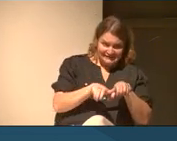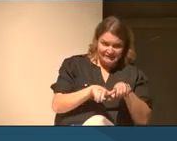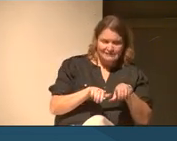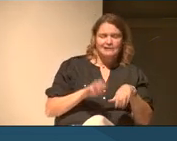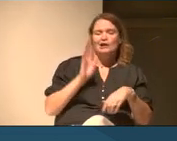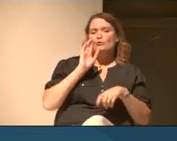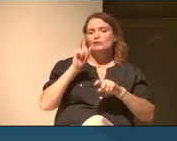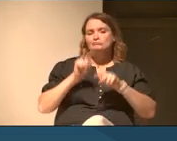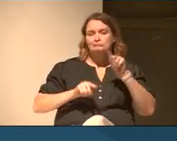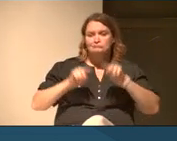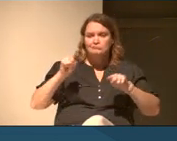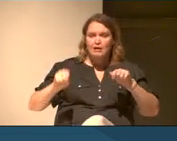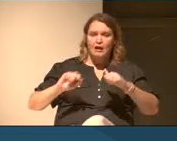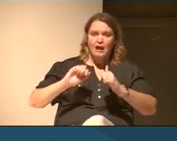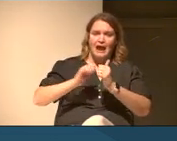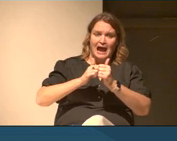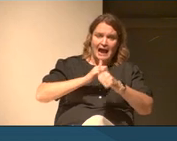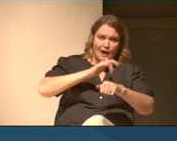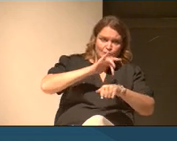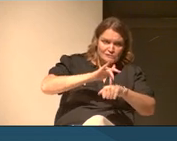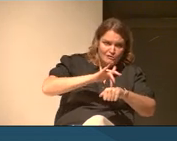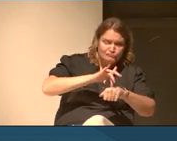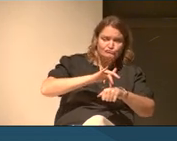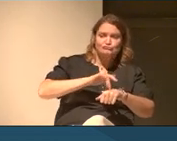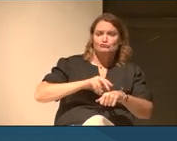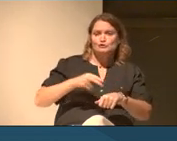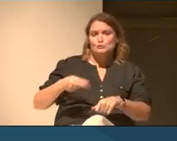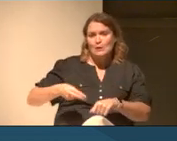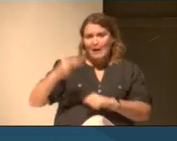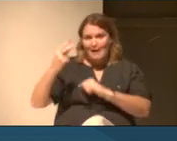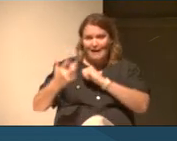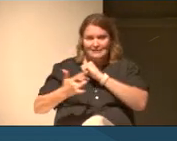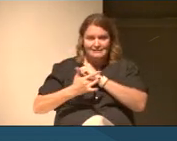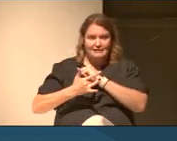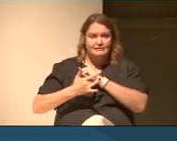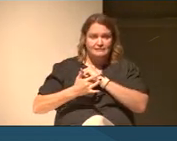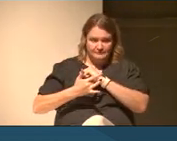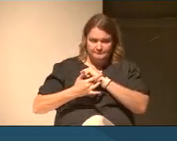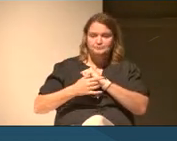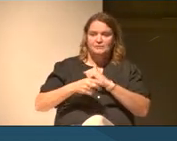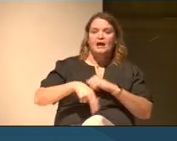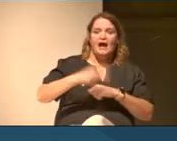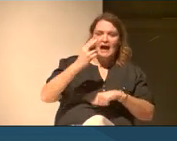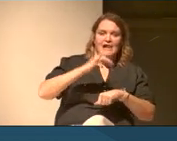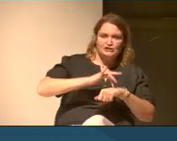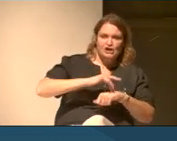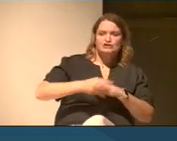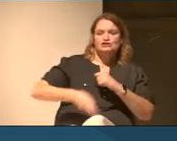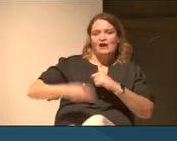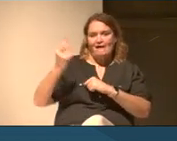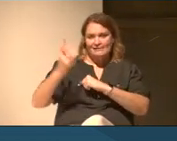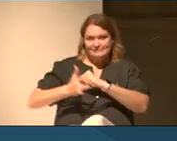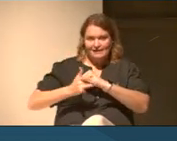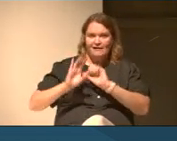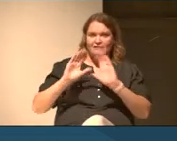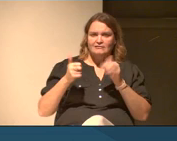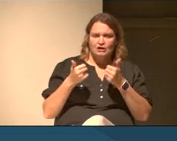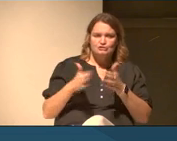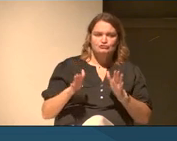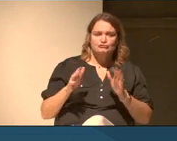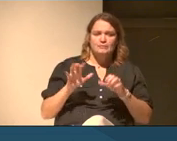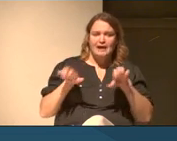from high-touch to high-tech classroom-type activities that you can do. In addition to that, there's